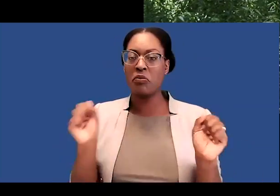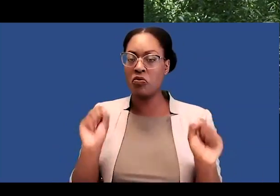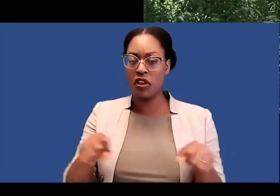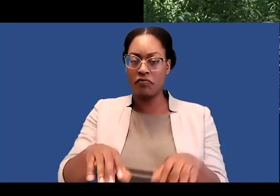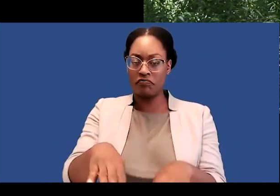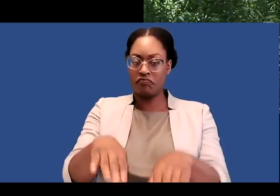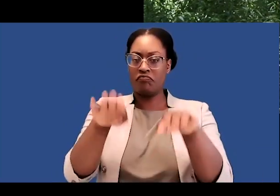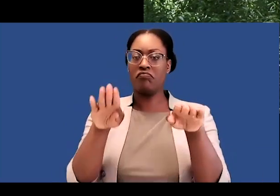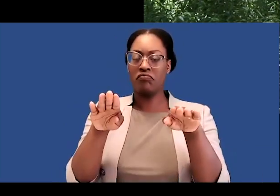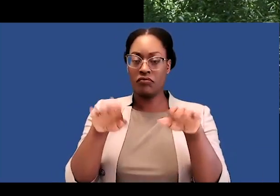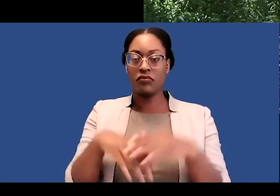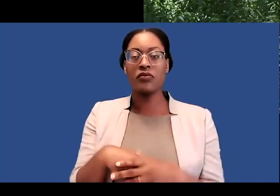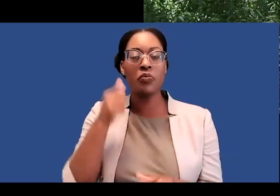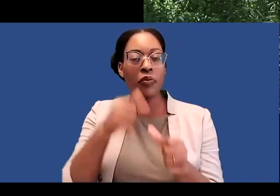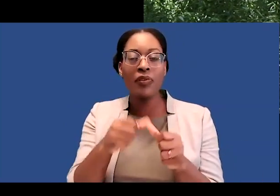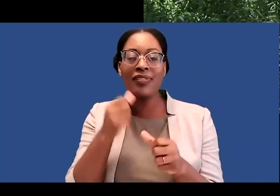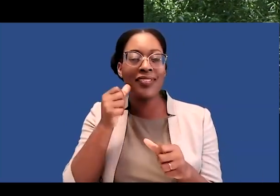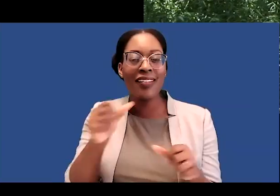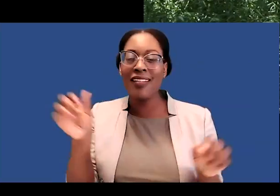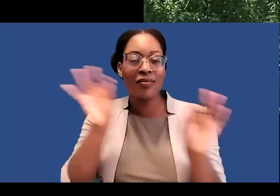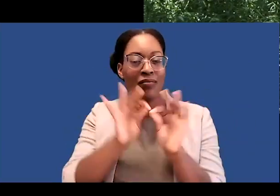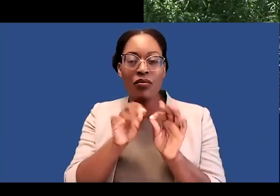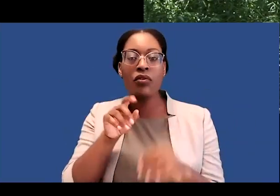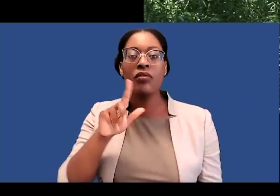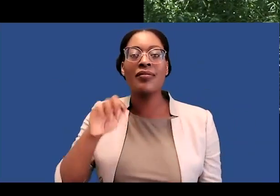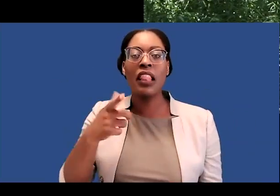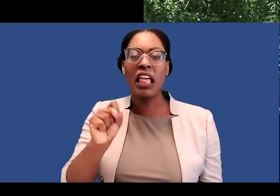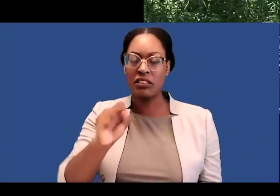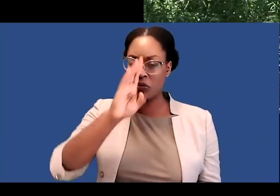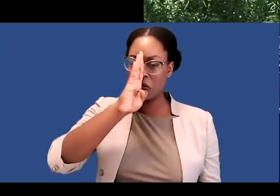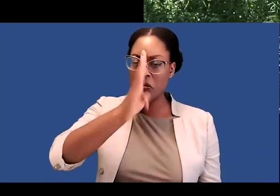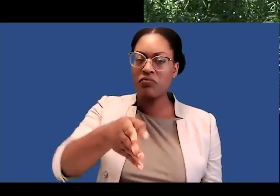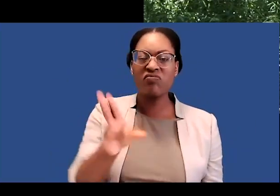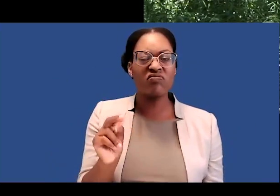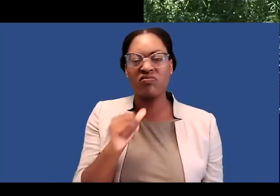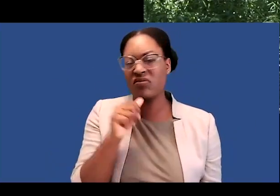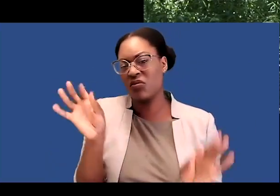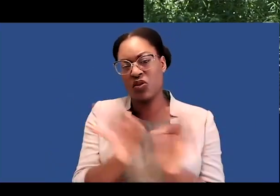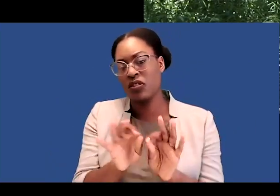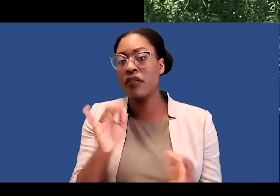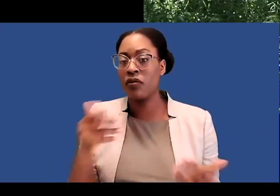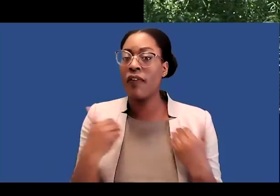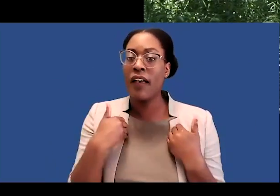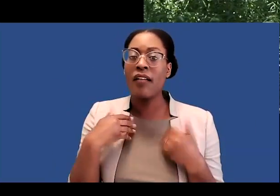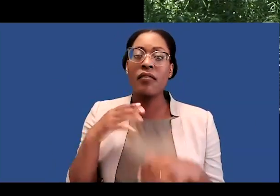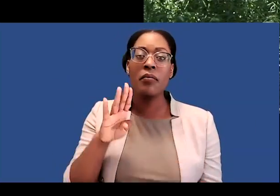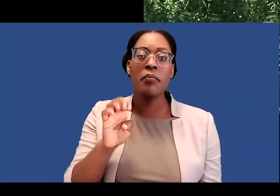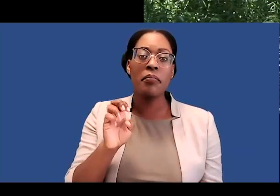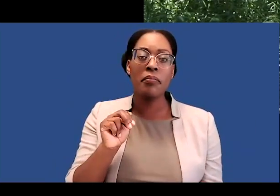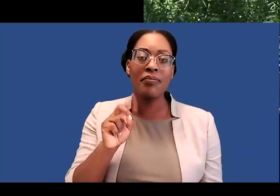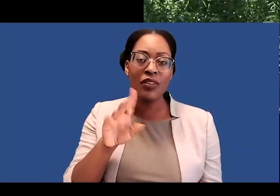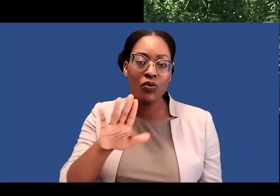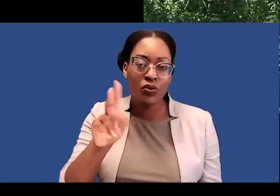Now remember, the legs don't have to be extremely straight. Always do what works for you today. If there's a slight bend, that's